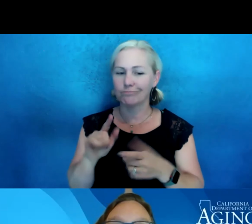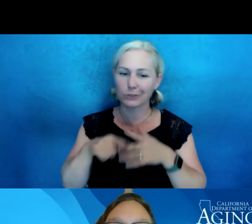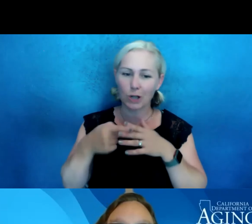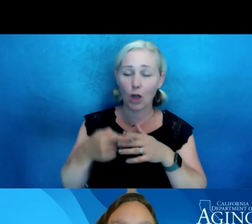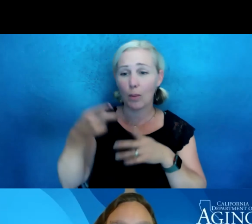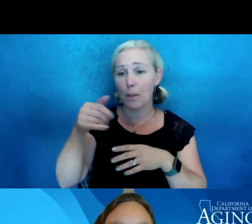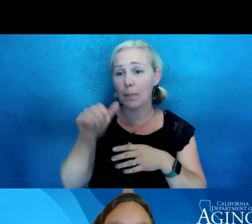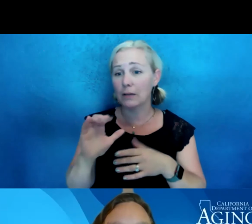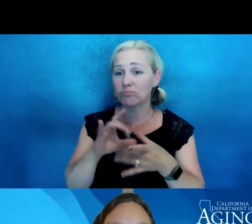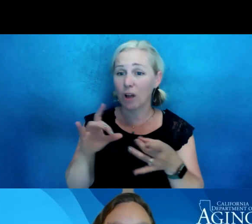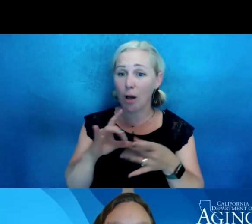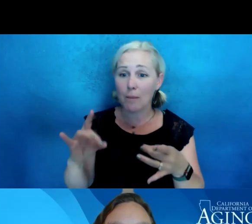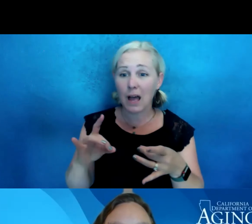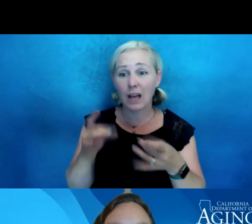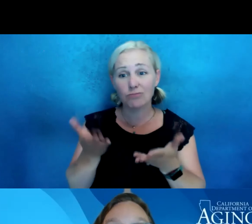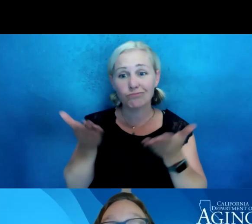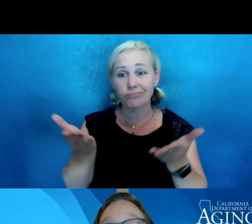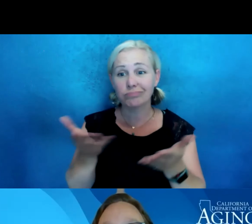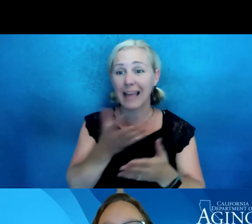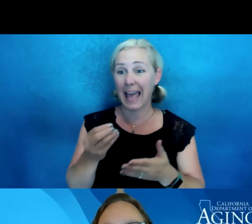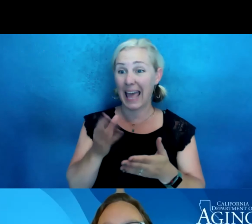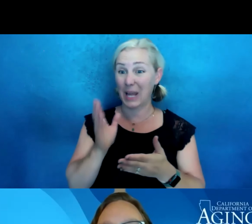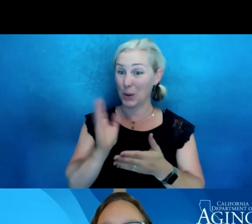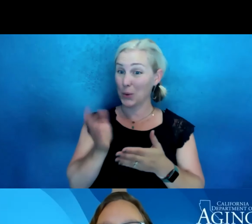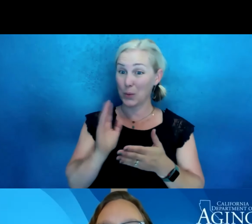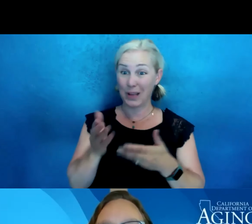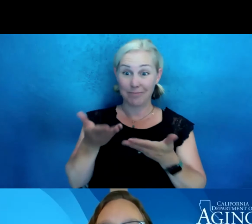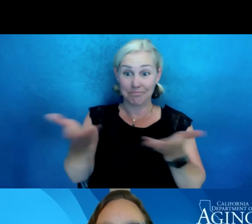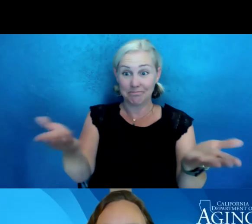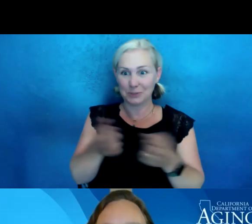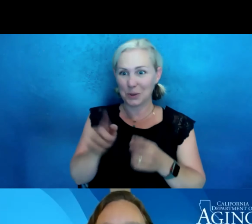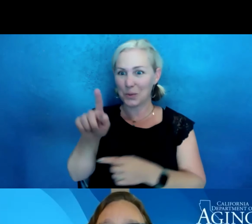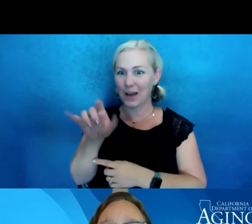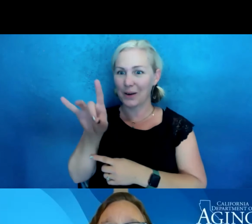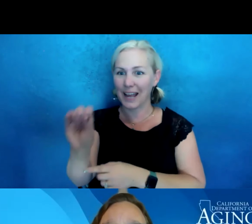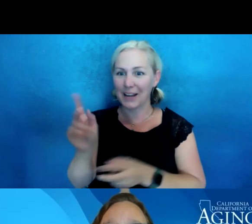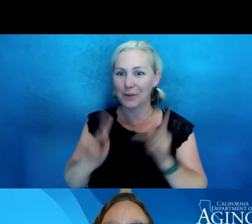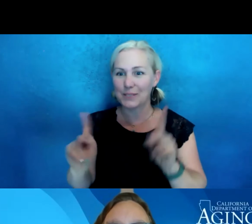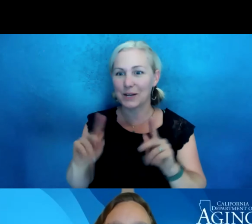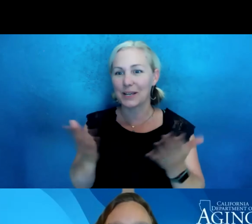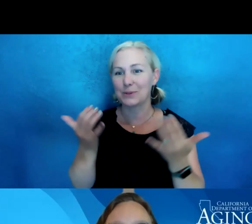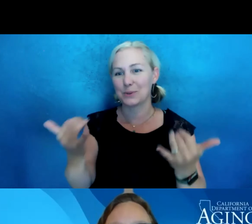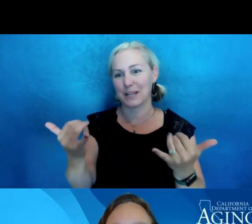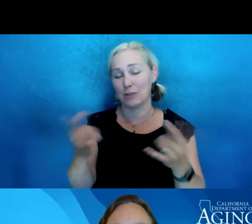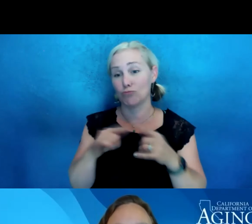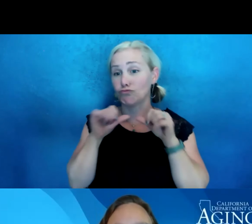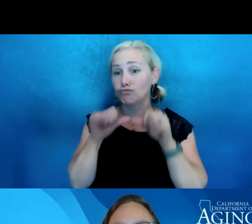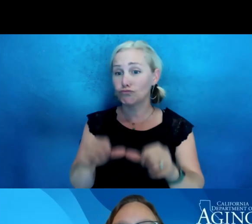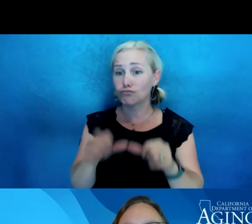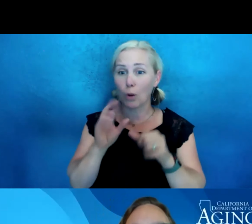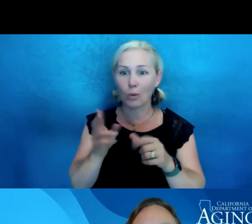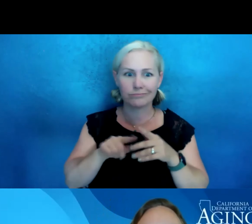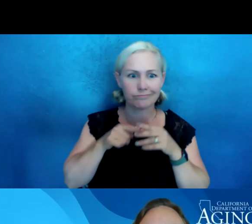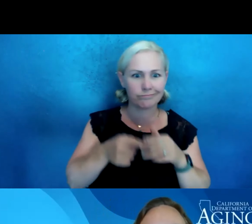then we'll open it up to the, looks like more than 180 folks who are here today to either continue or start this